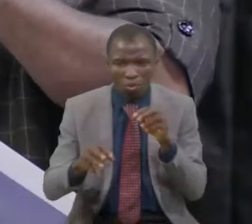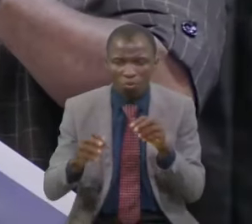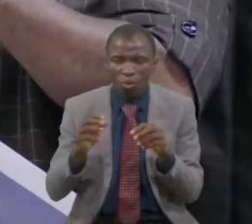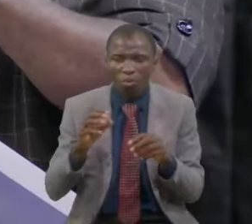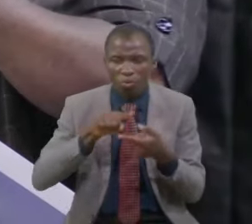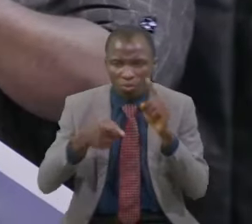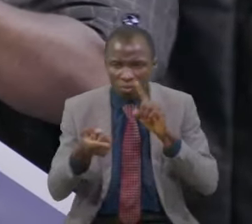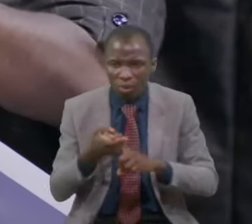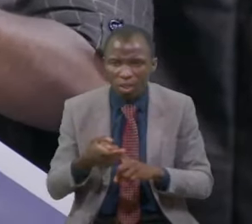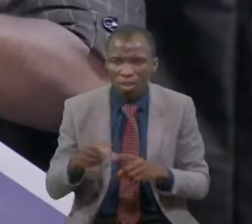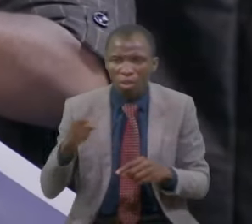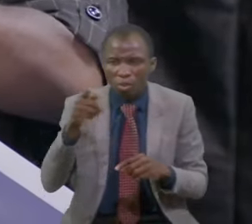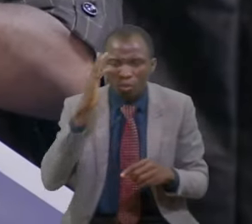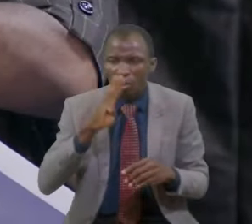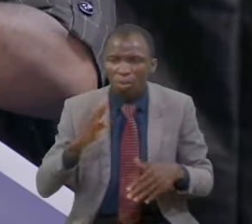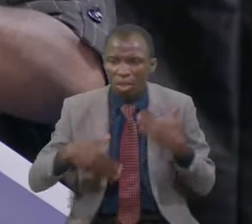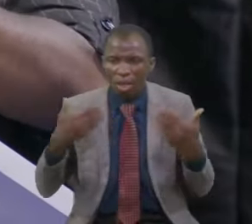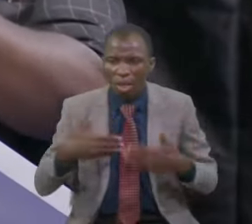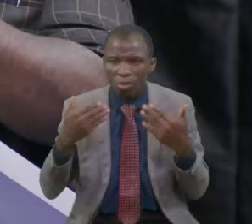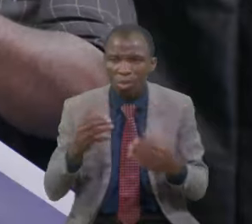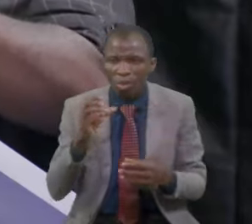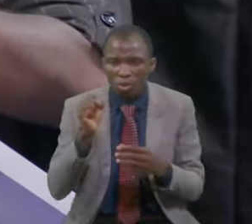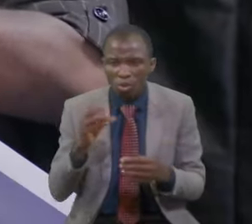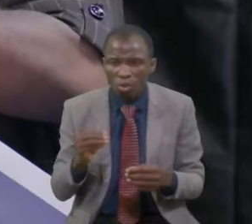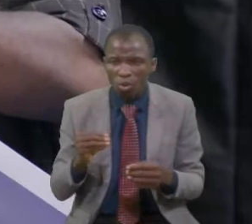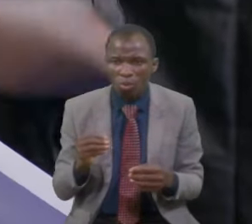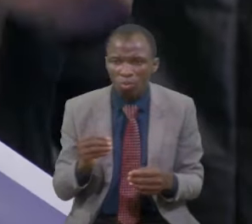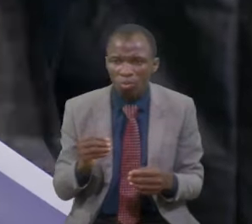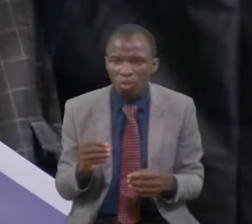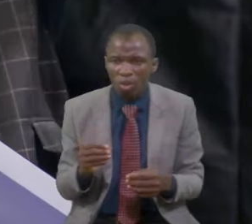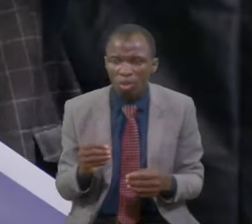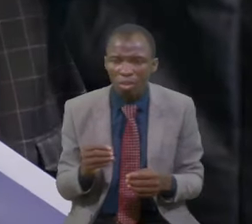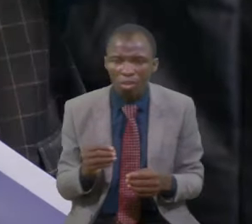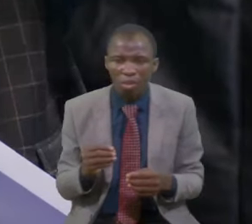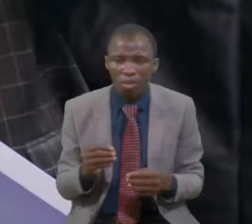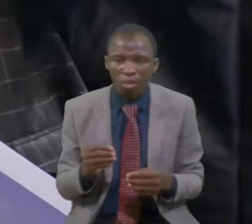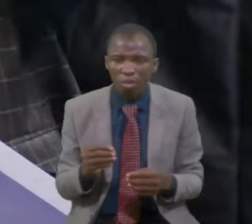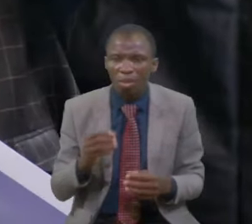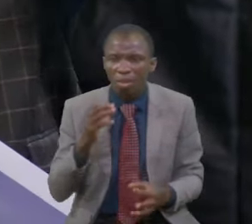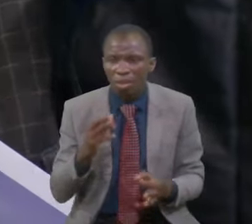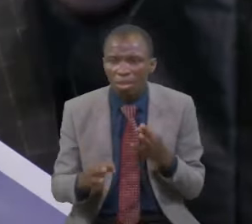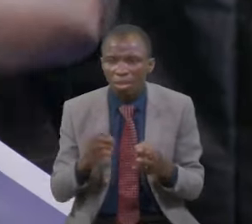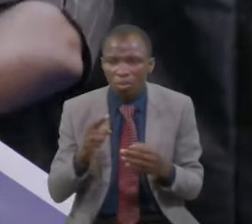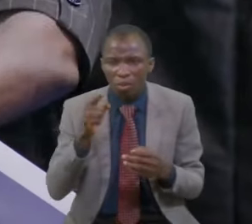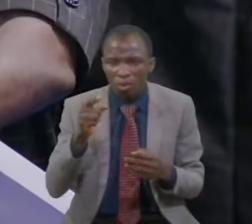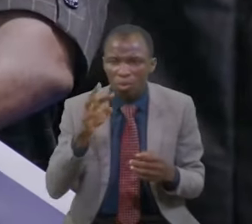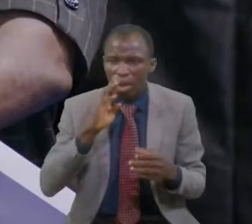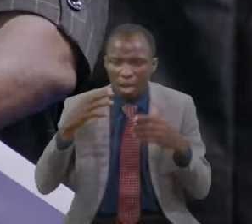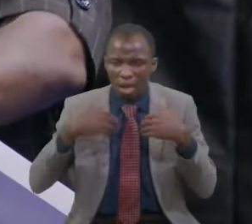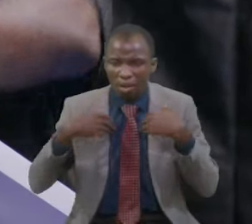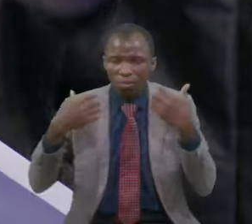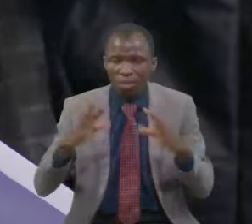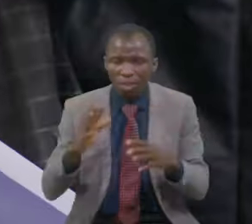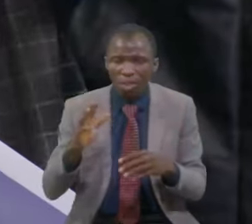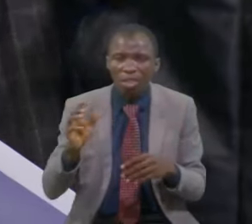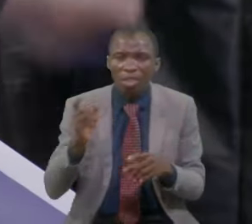happy. So if you are finished in your own area of counseling, please, you raise your banner up everywhere.